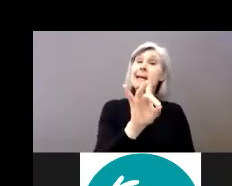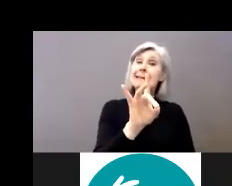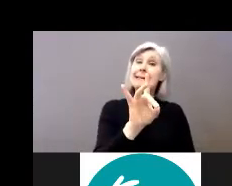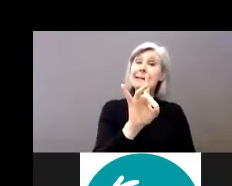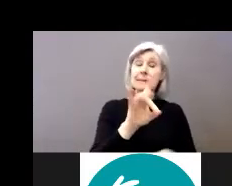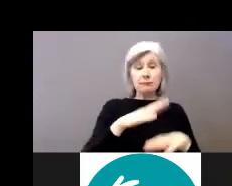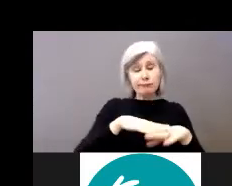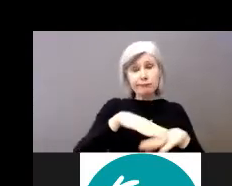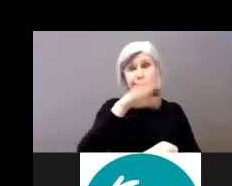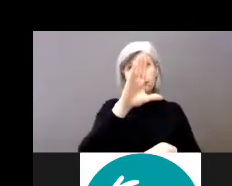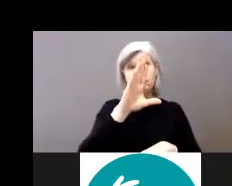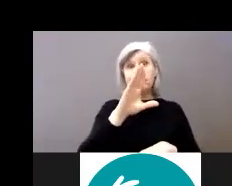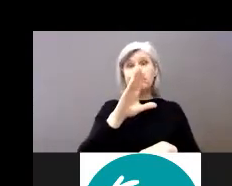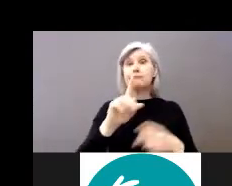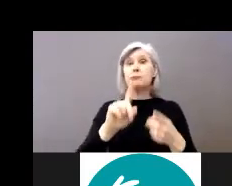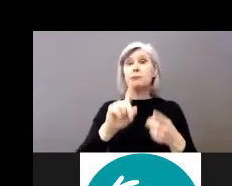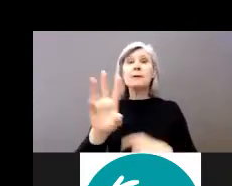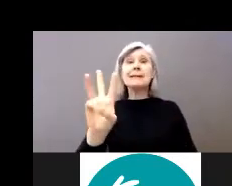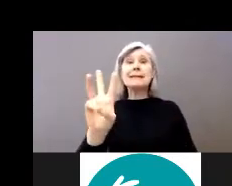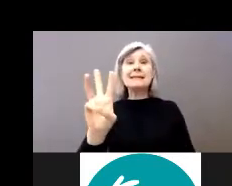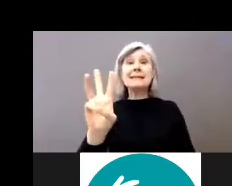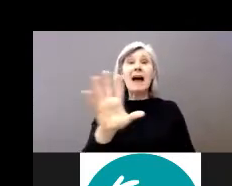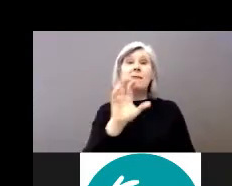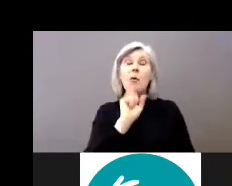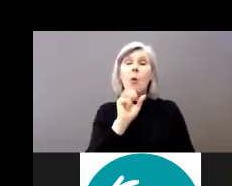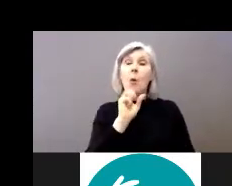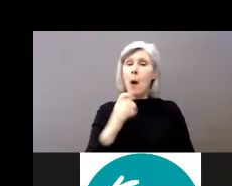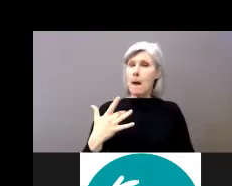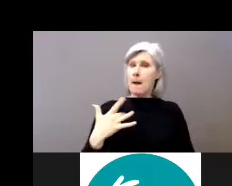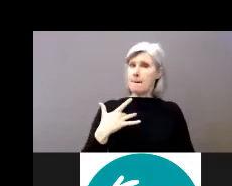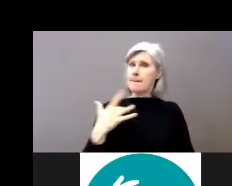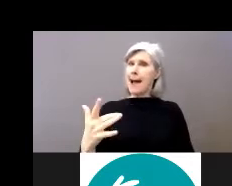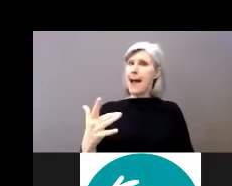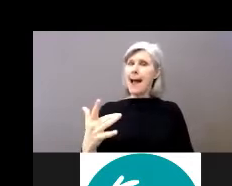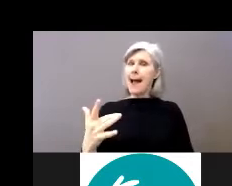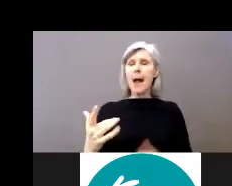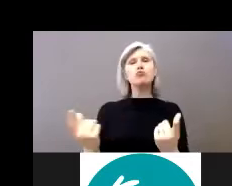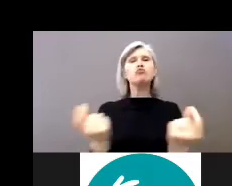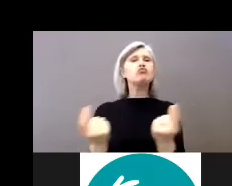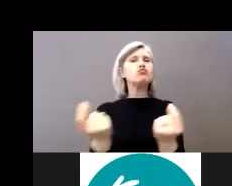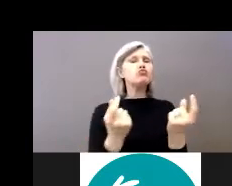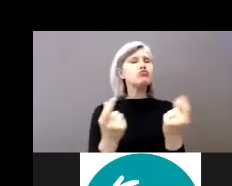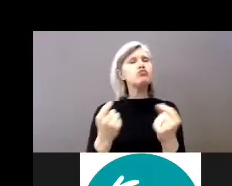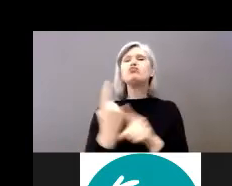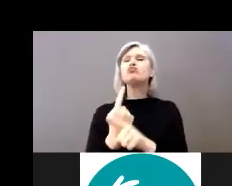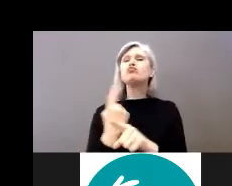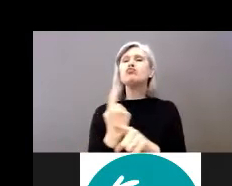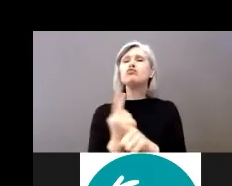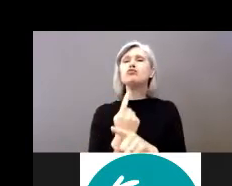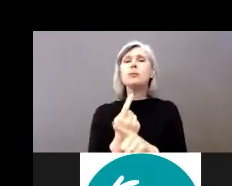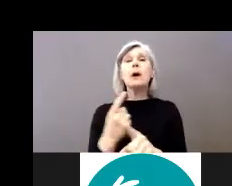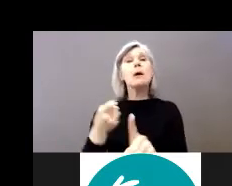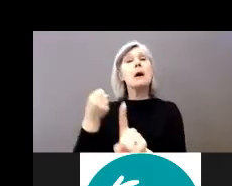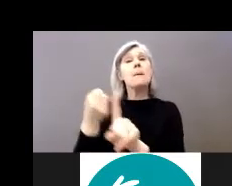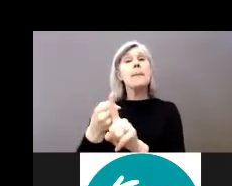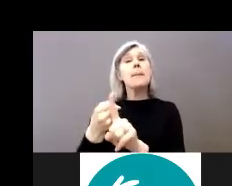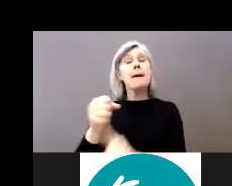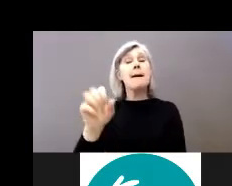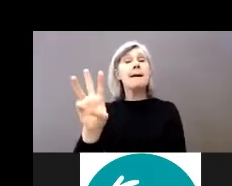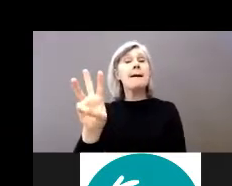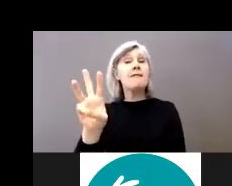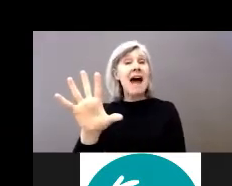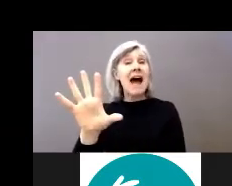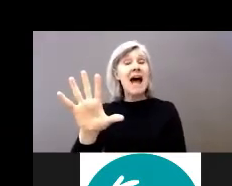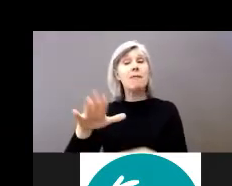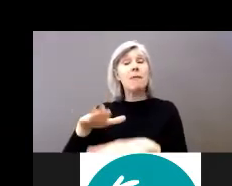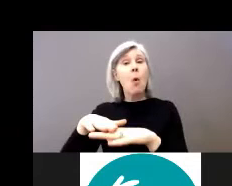a reasonable rate unless you're very unhealthy. But things begin to change when you get older. And as you get older, there are